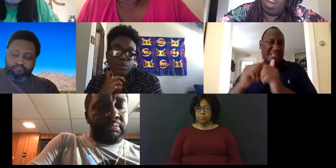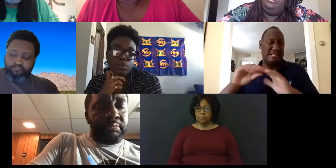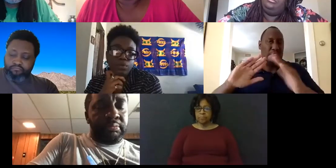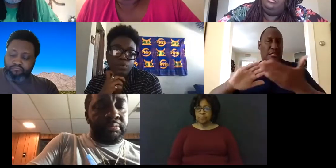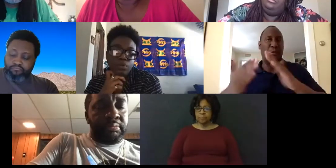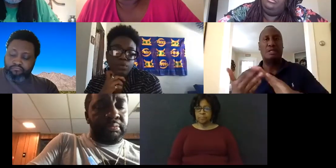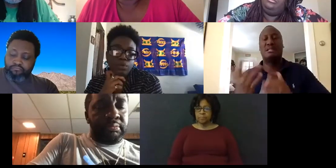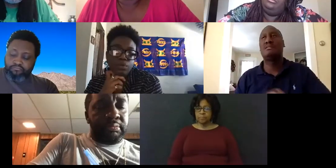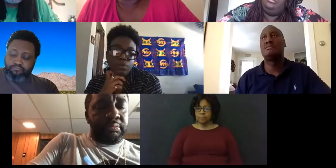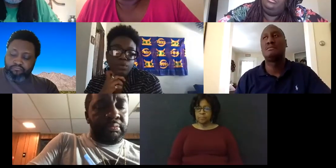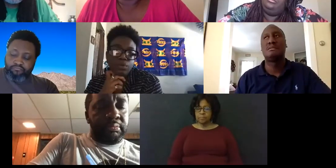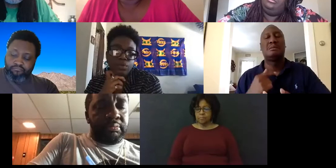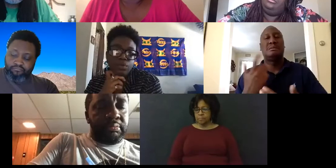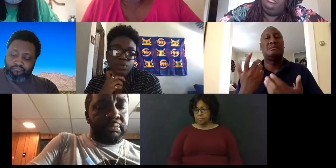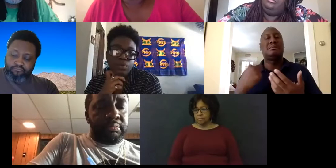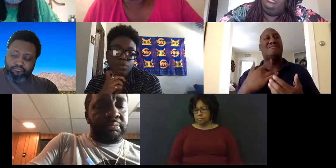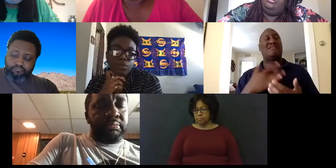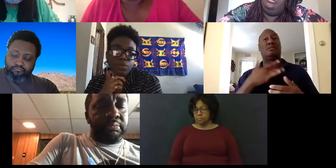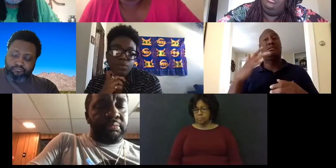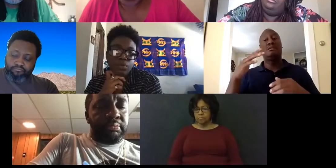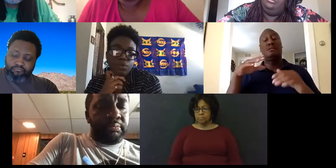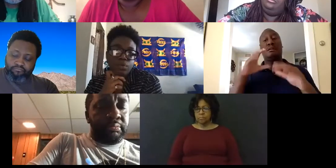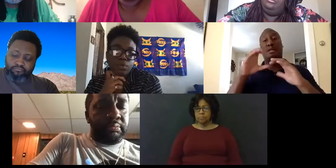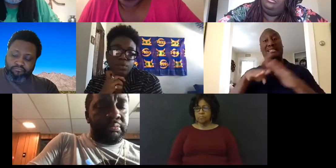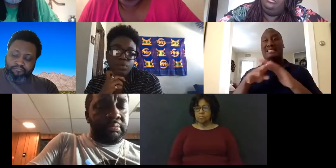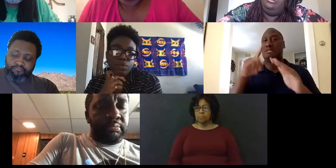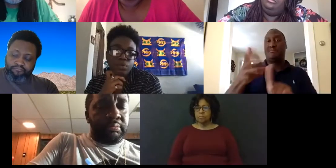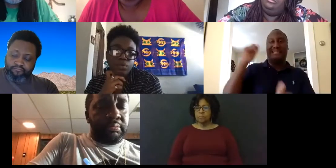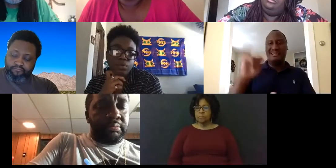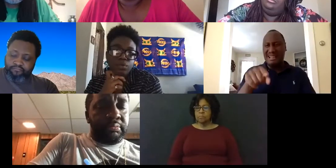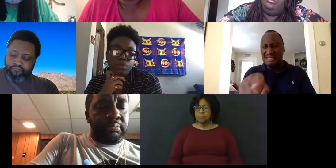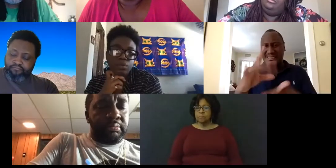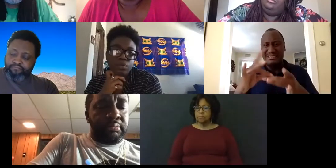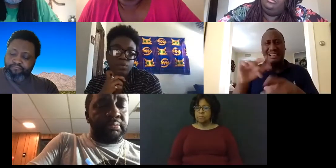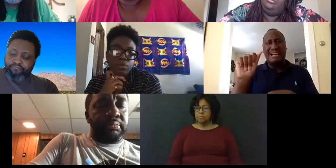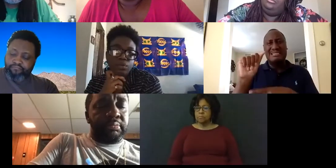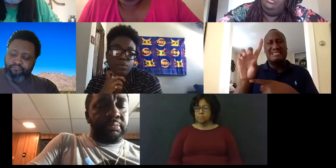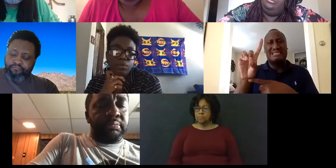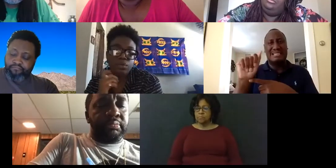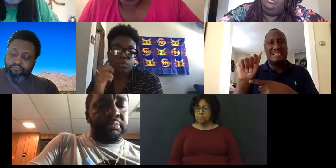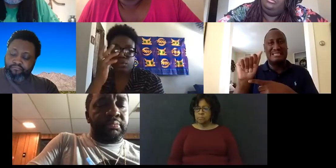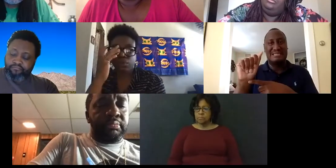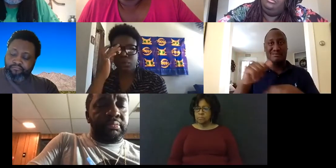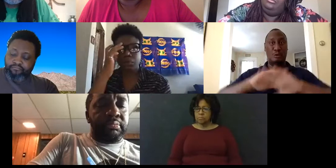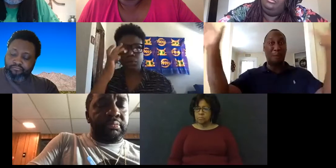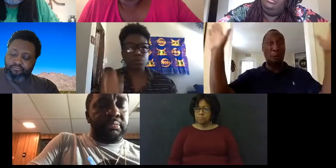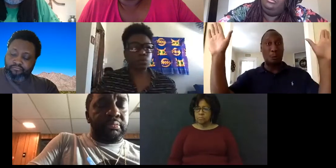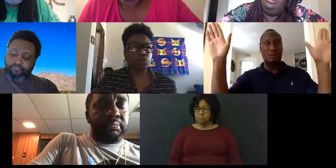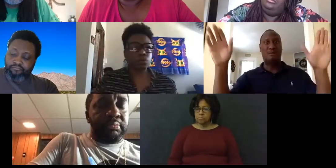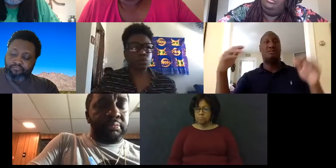to the information that's being discussed within the community. You know, because they have